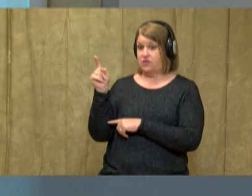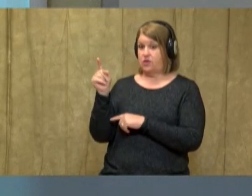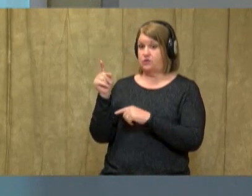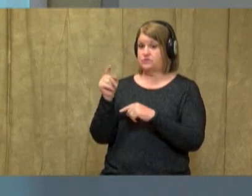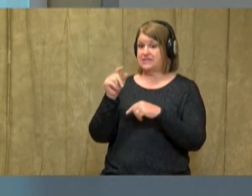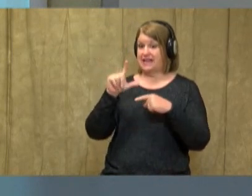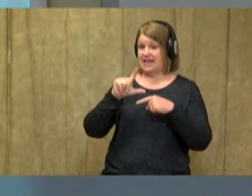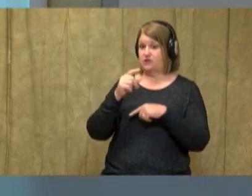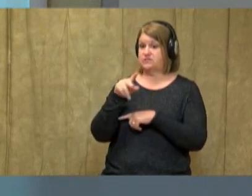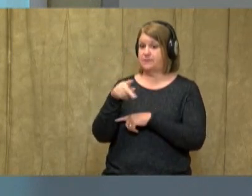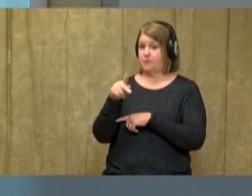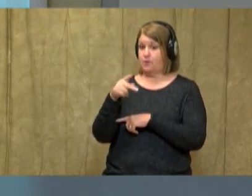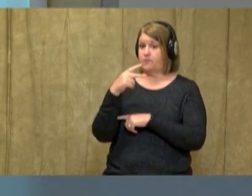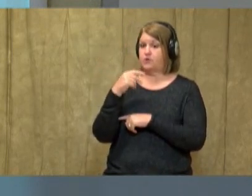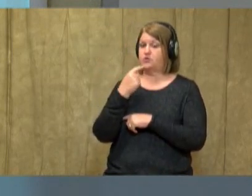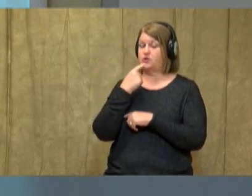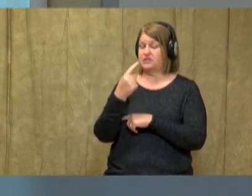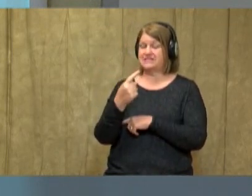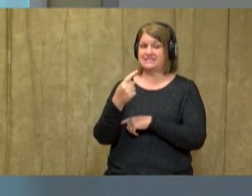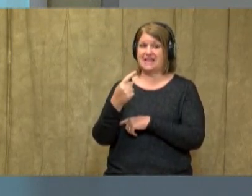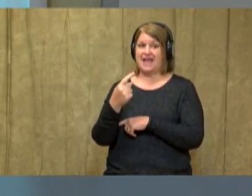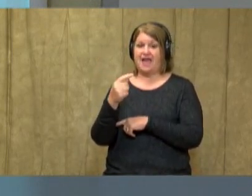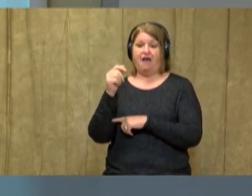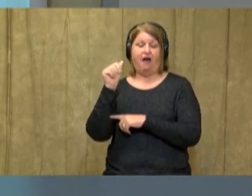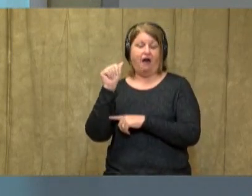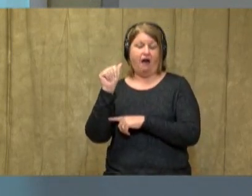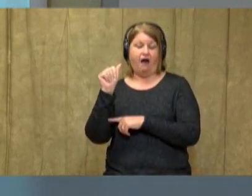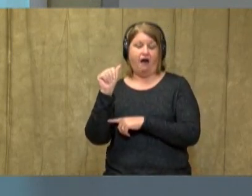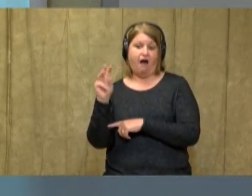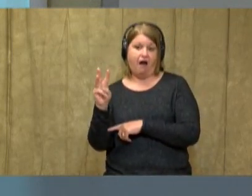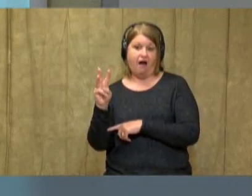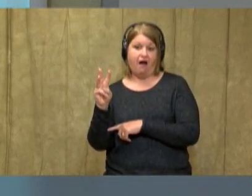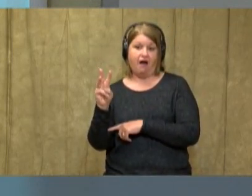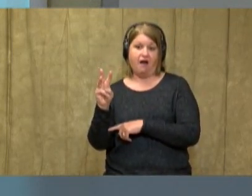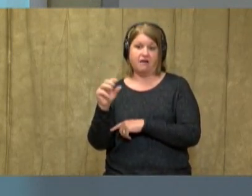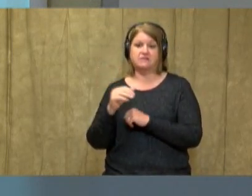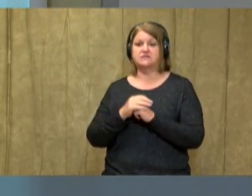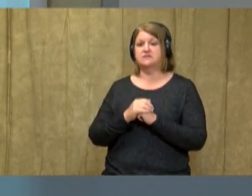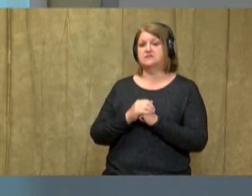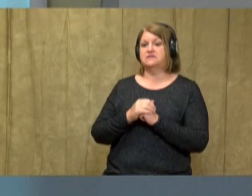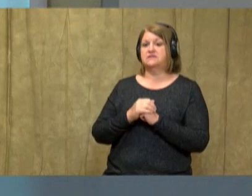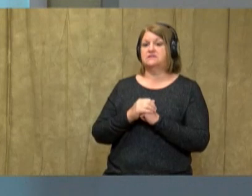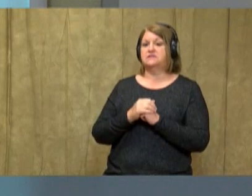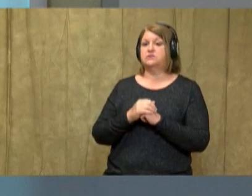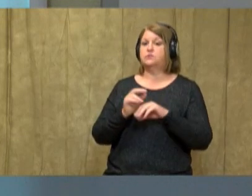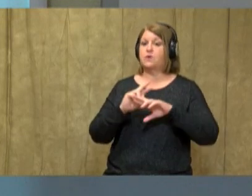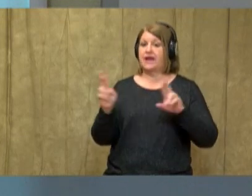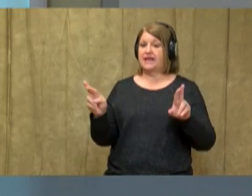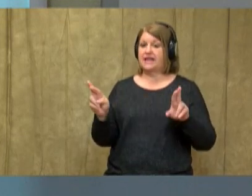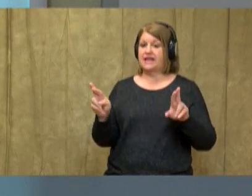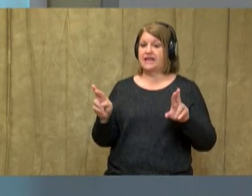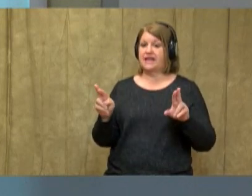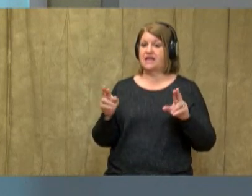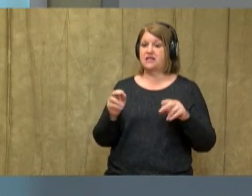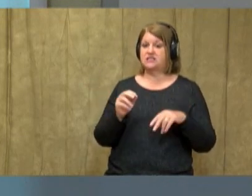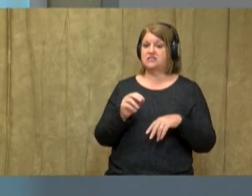ah, okay? Let's do the first one together. Say the sound and then we're going to blend it. Ready?